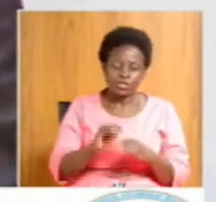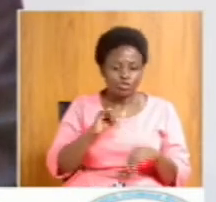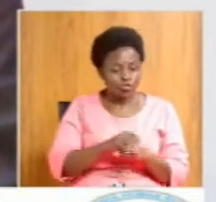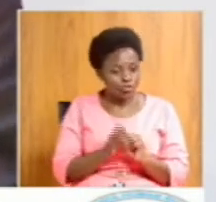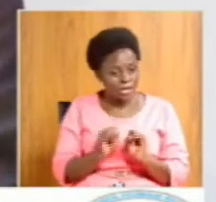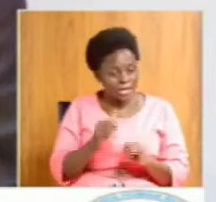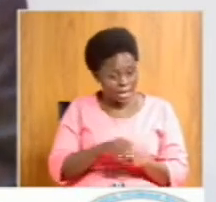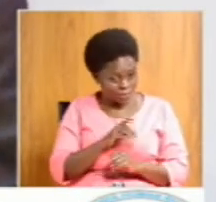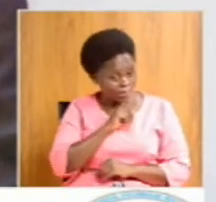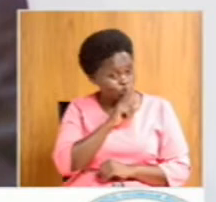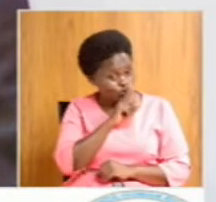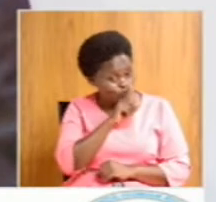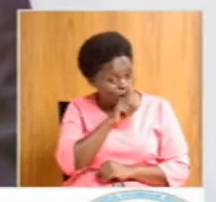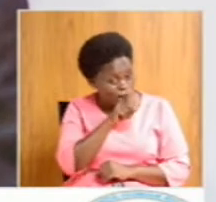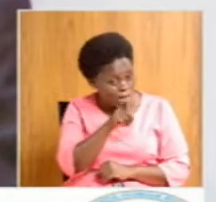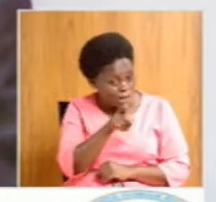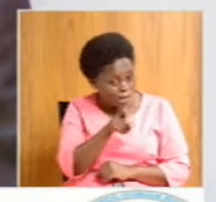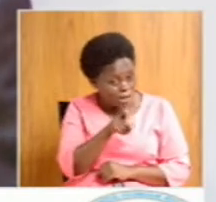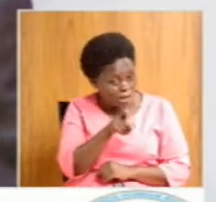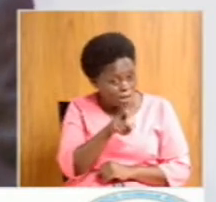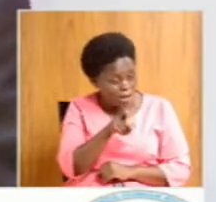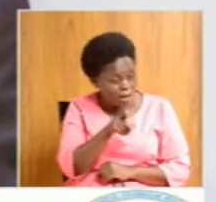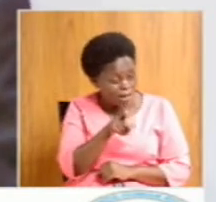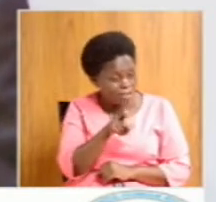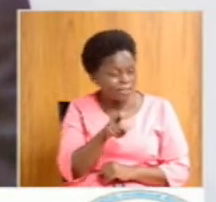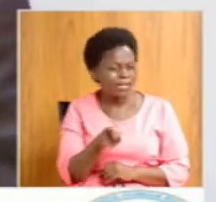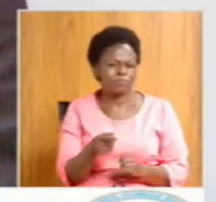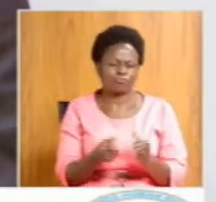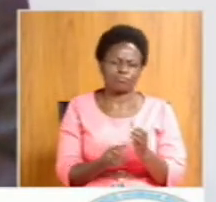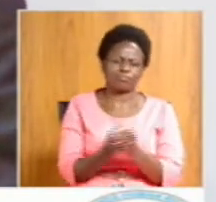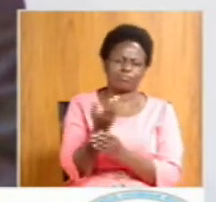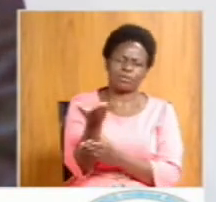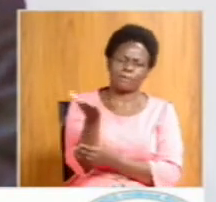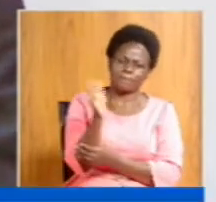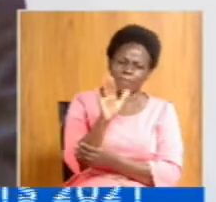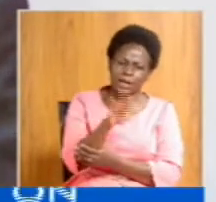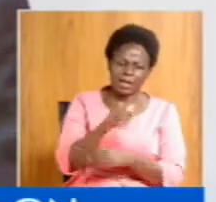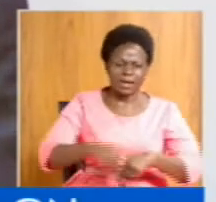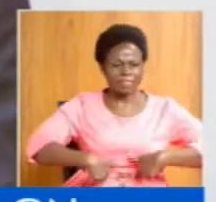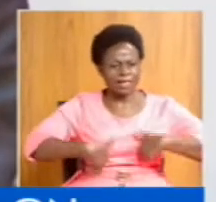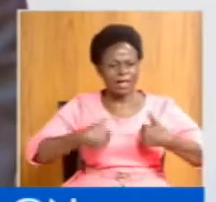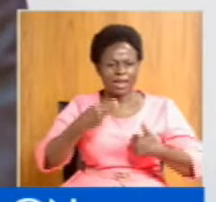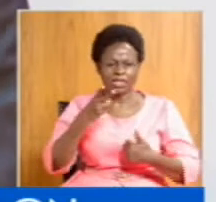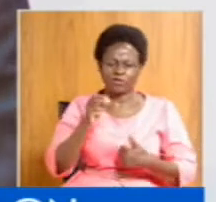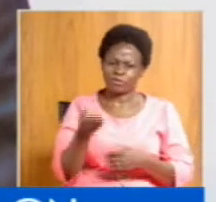and make sure that at least lives recover and also livelihoods recover